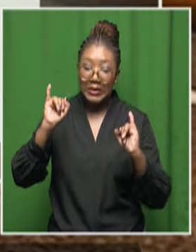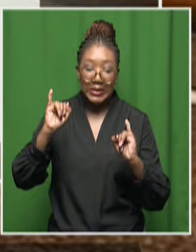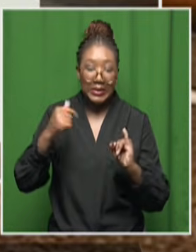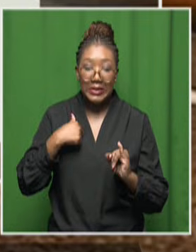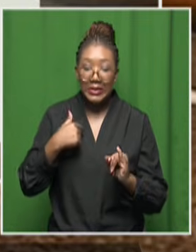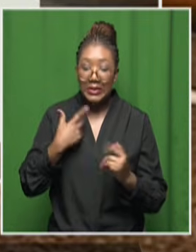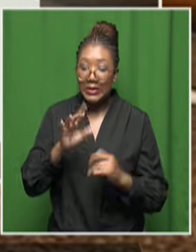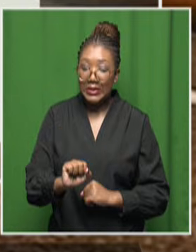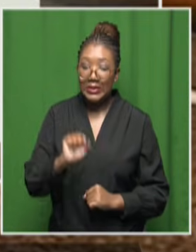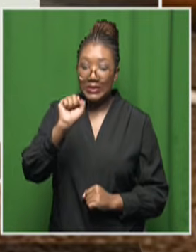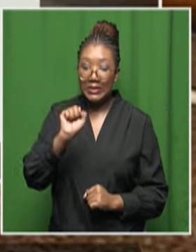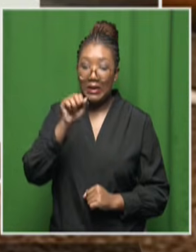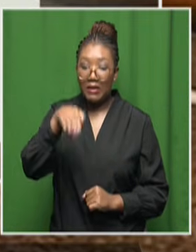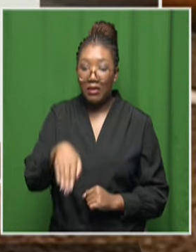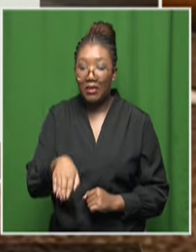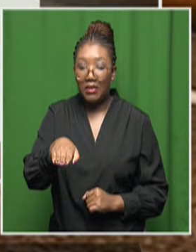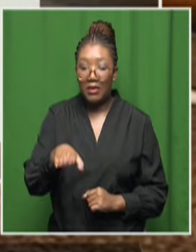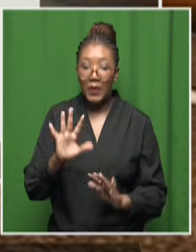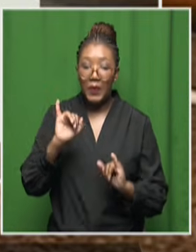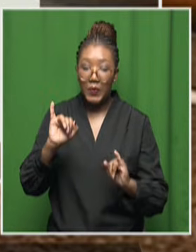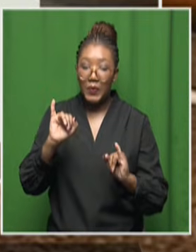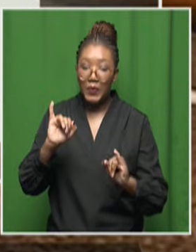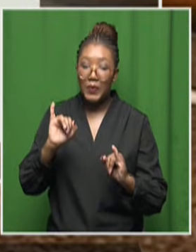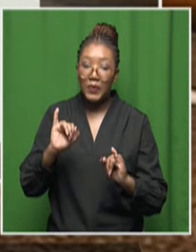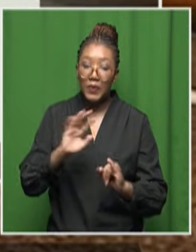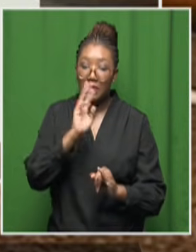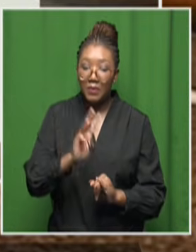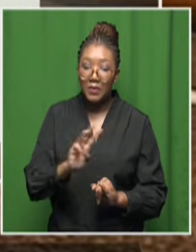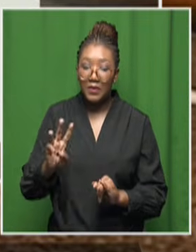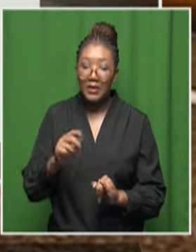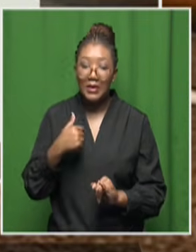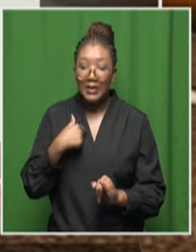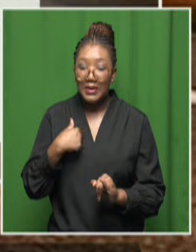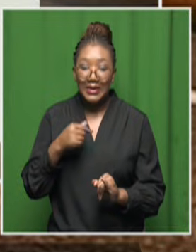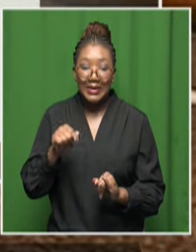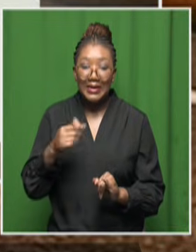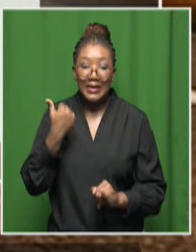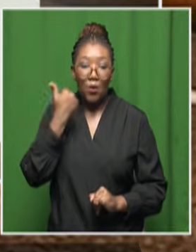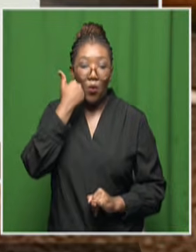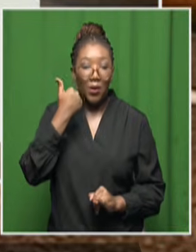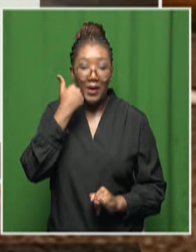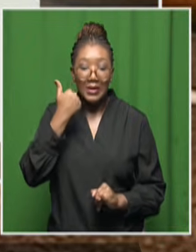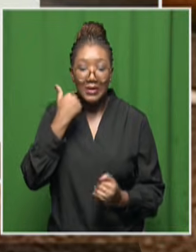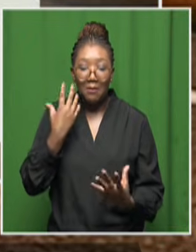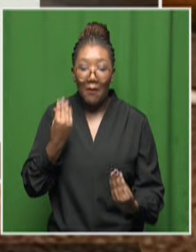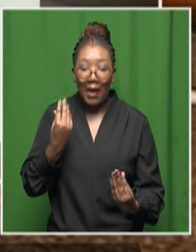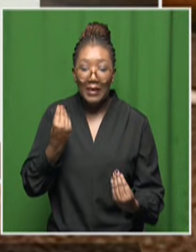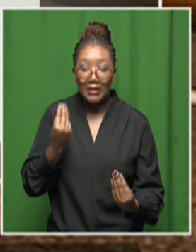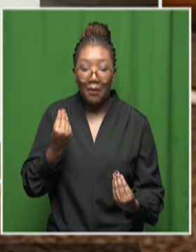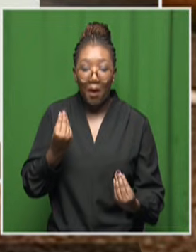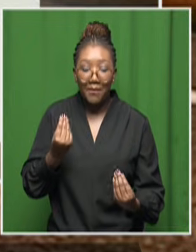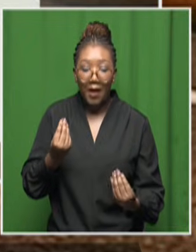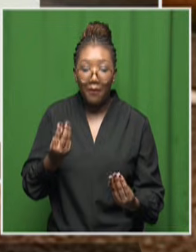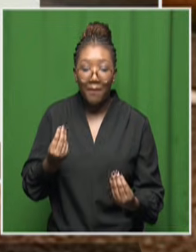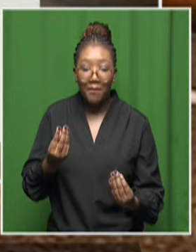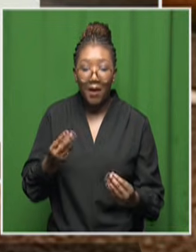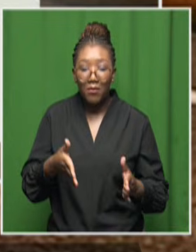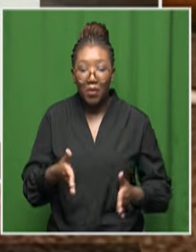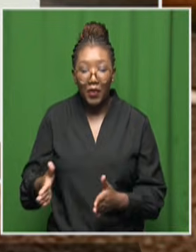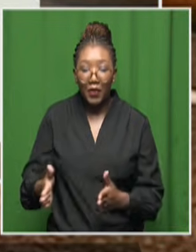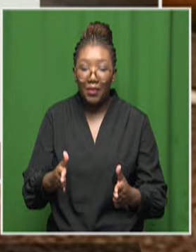south of Leidenburg, and that's the sort of damage. It's hardly a road, it's more like a mud bath, if you like. Loads of potholes, very little tar,